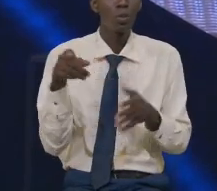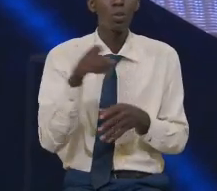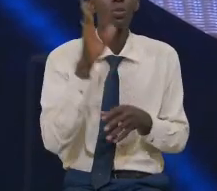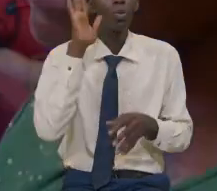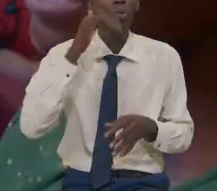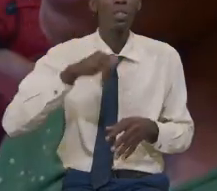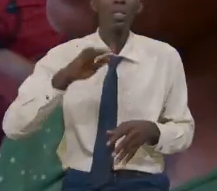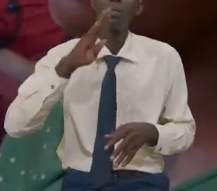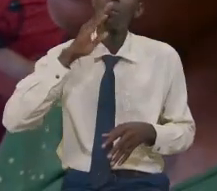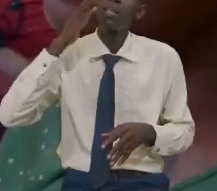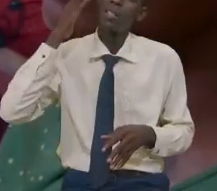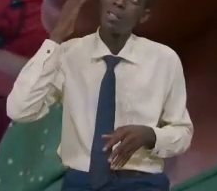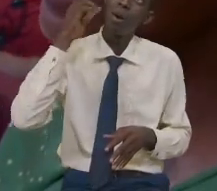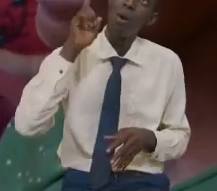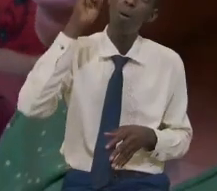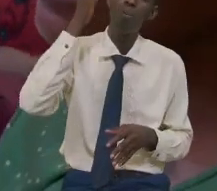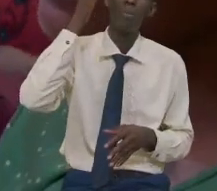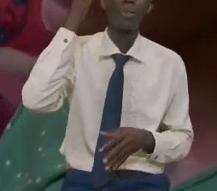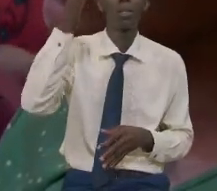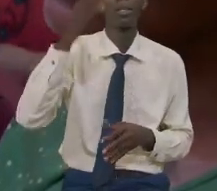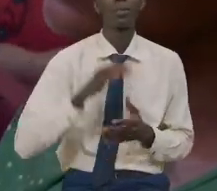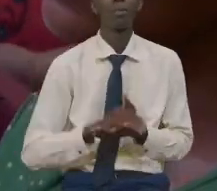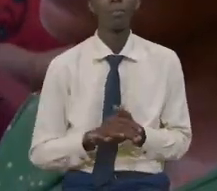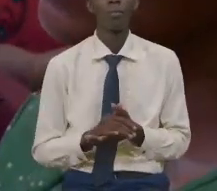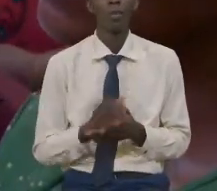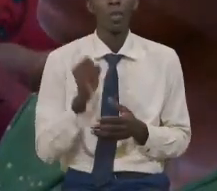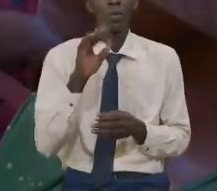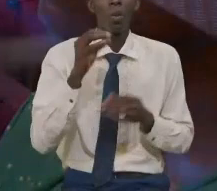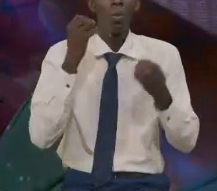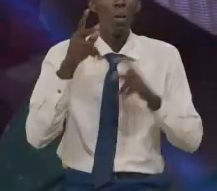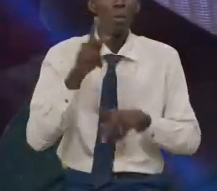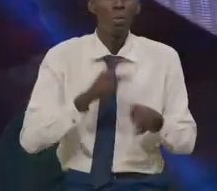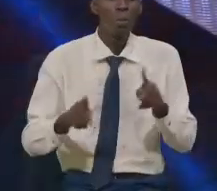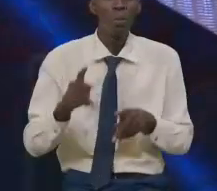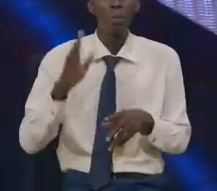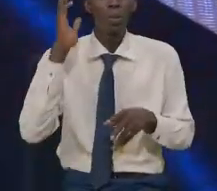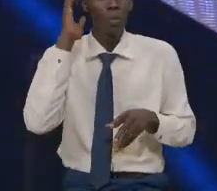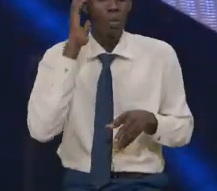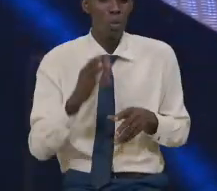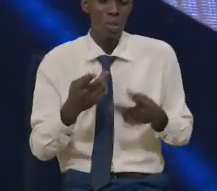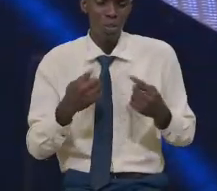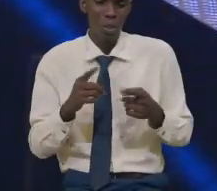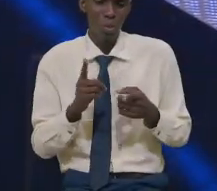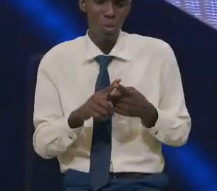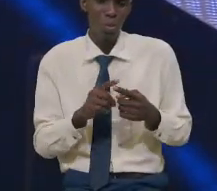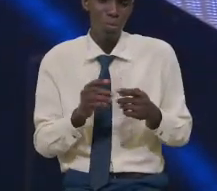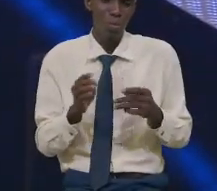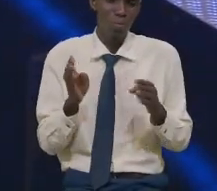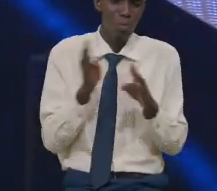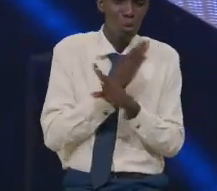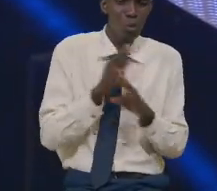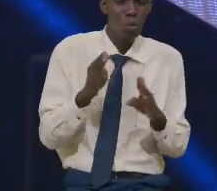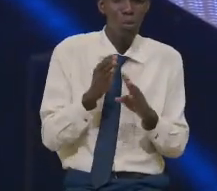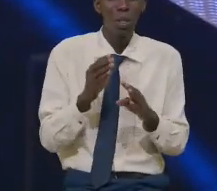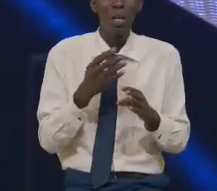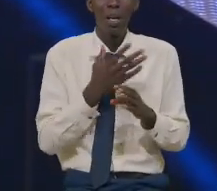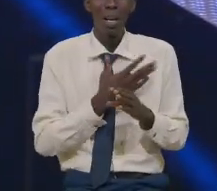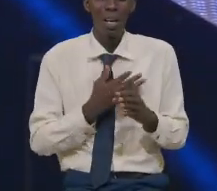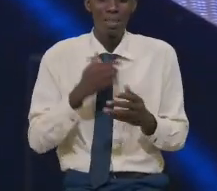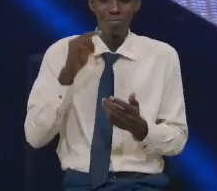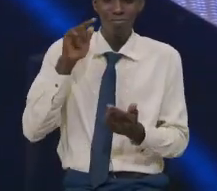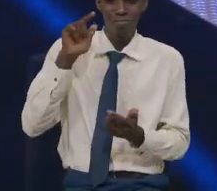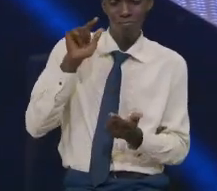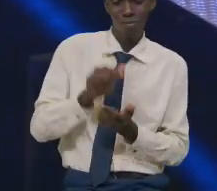there. And so many people will, you know, chip up that, cut up that, and be less righteous